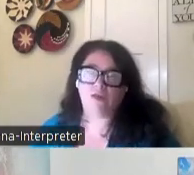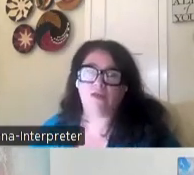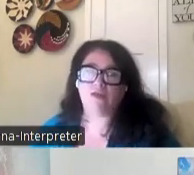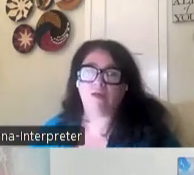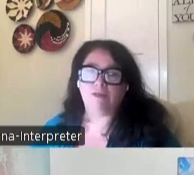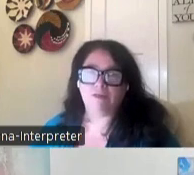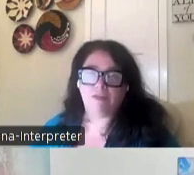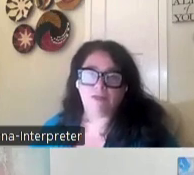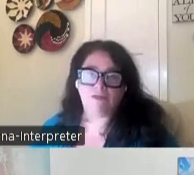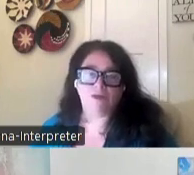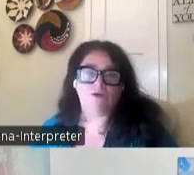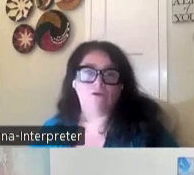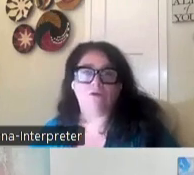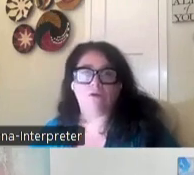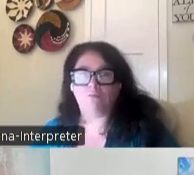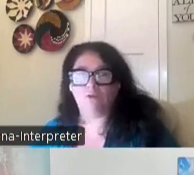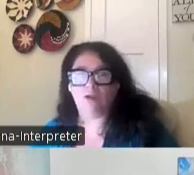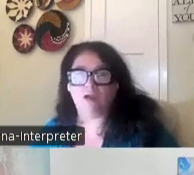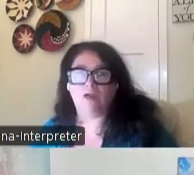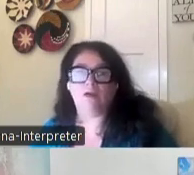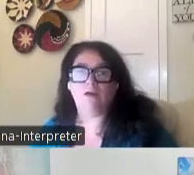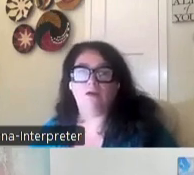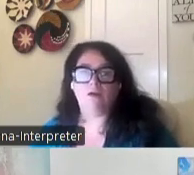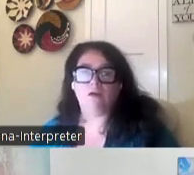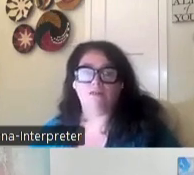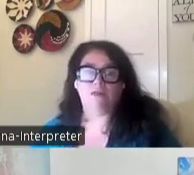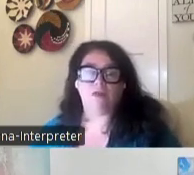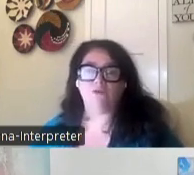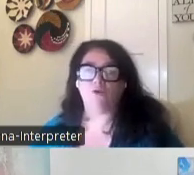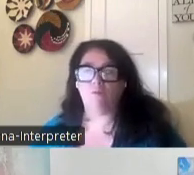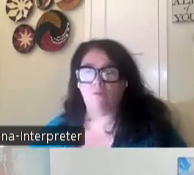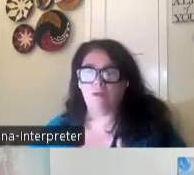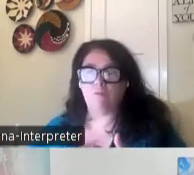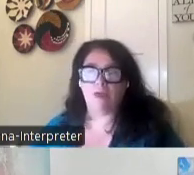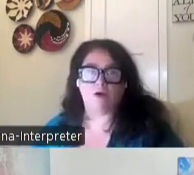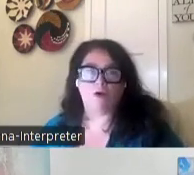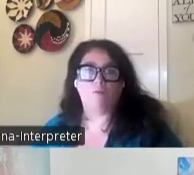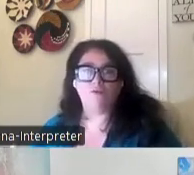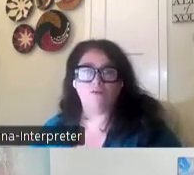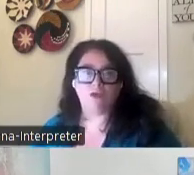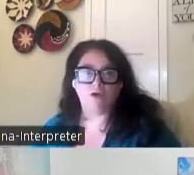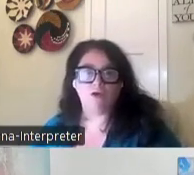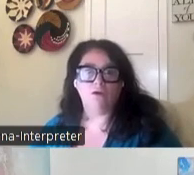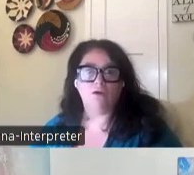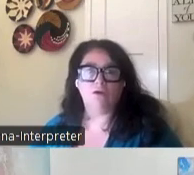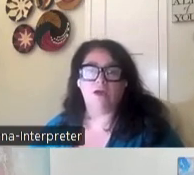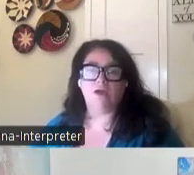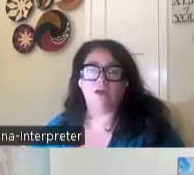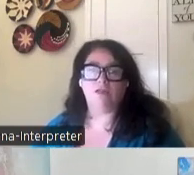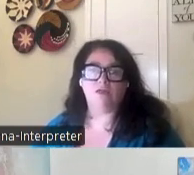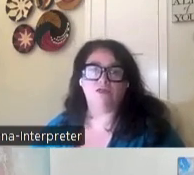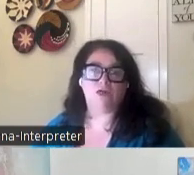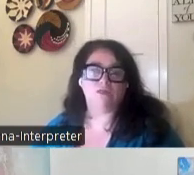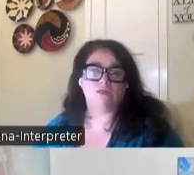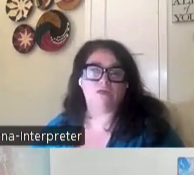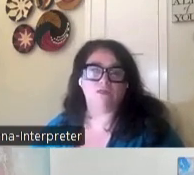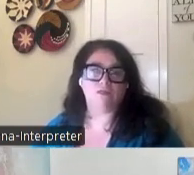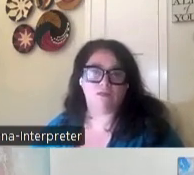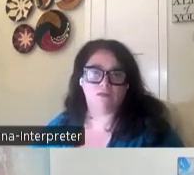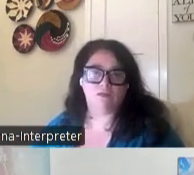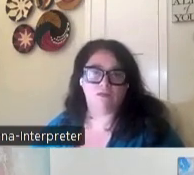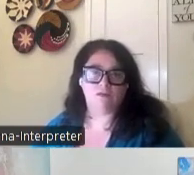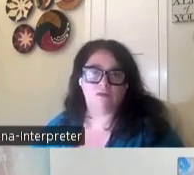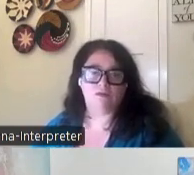So essentially, if we have a really dry winter, there's very little chance of making that up until the following winter because we